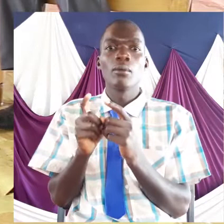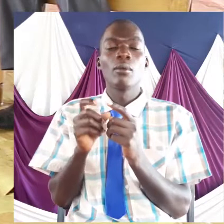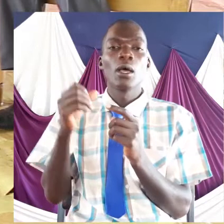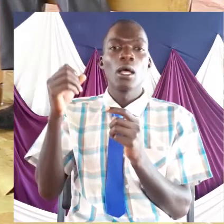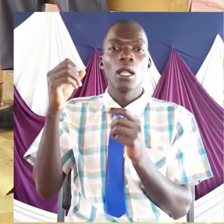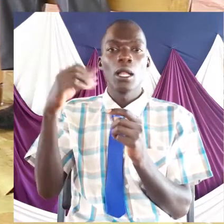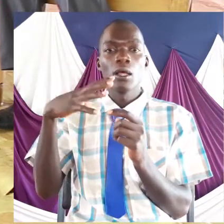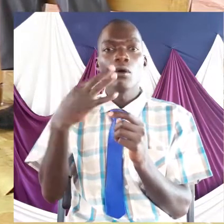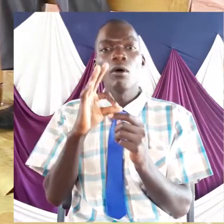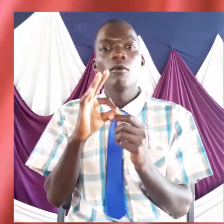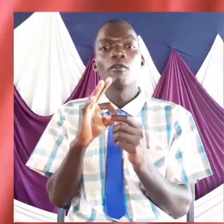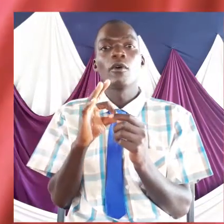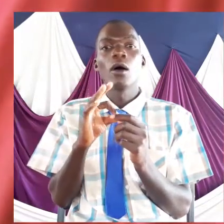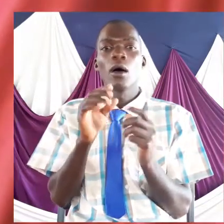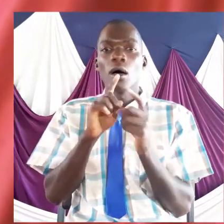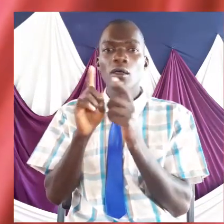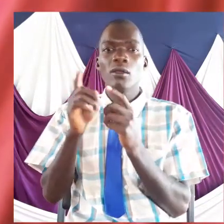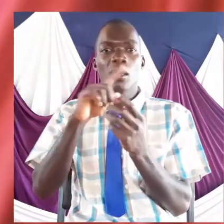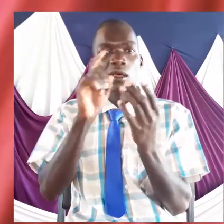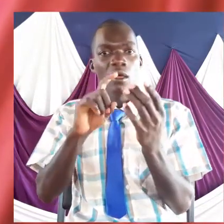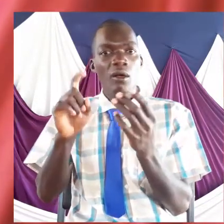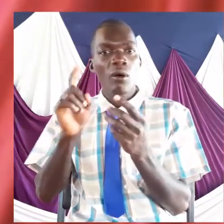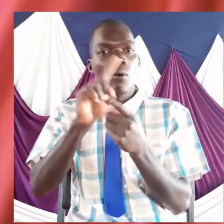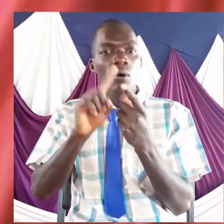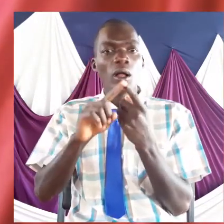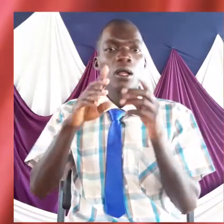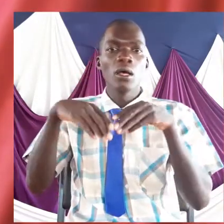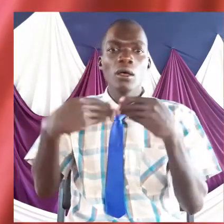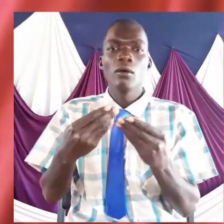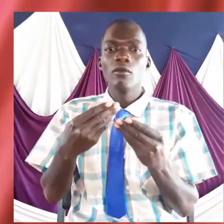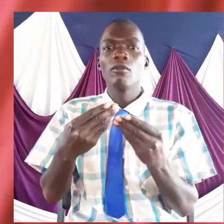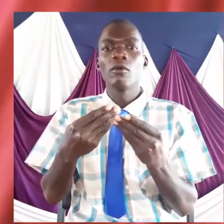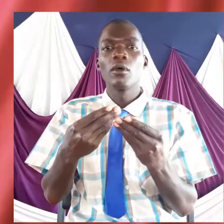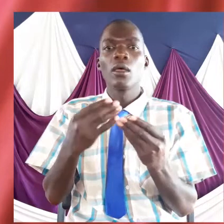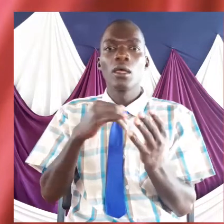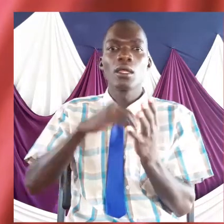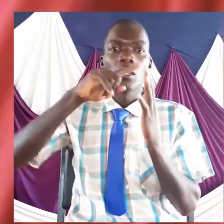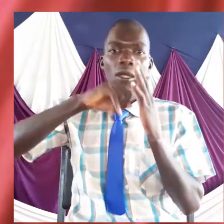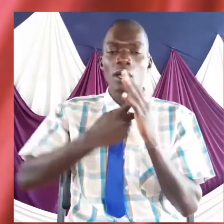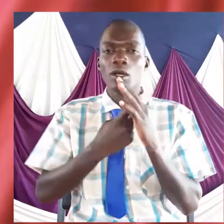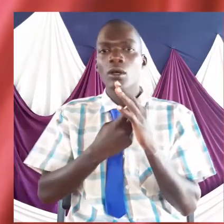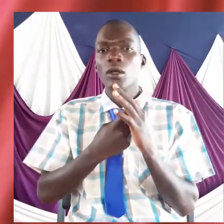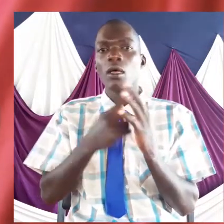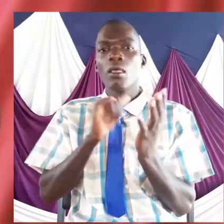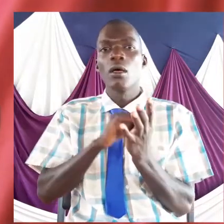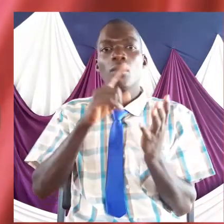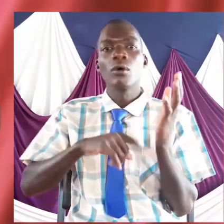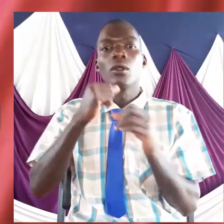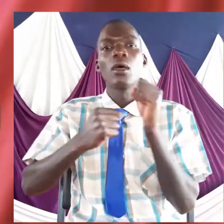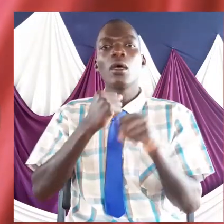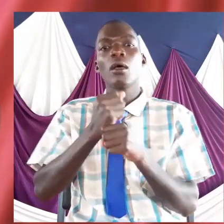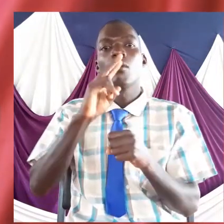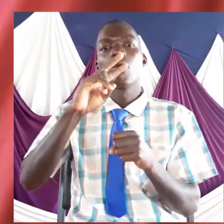sanctuary. Right. So details are given on when this will start. Yes. That is when that year of